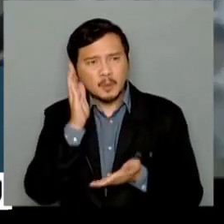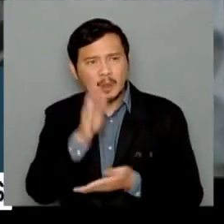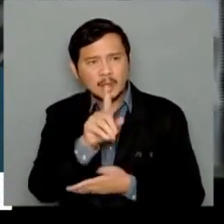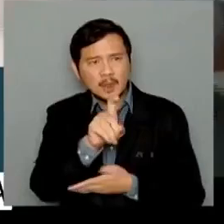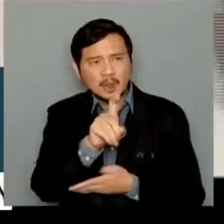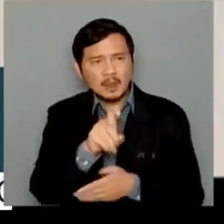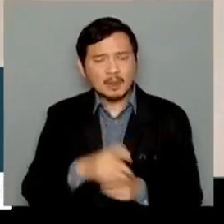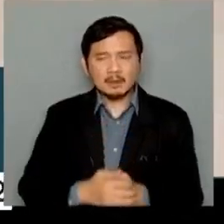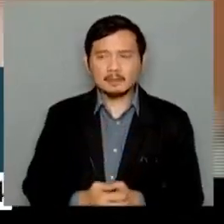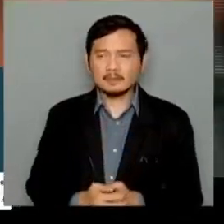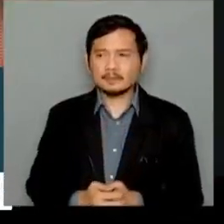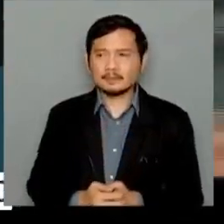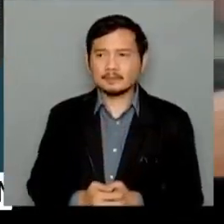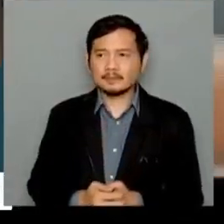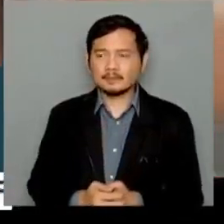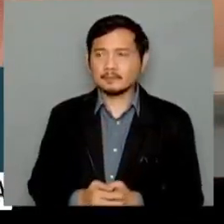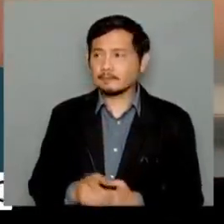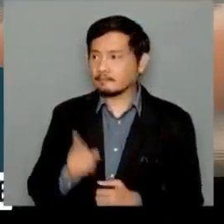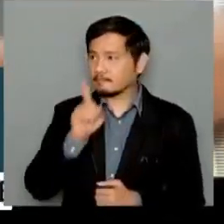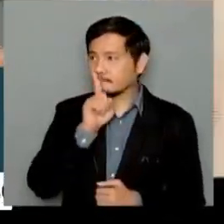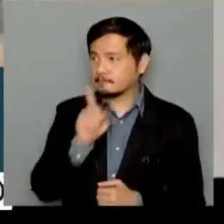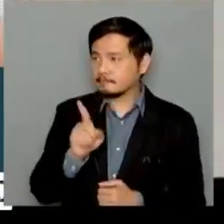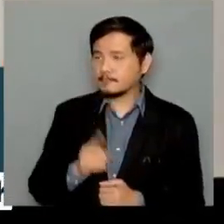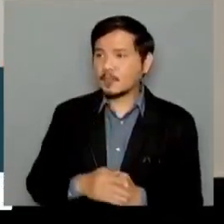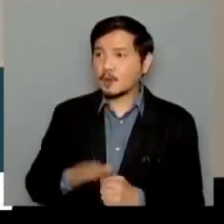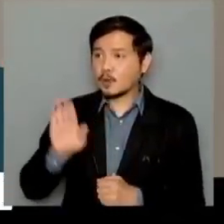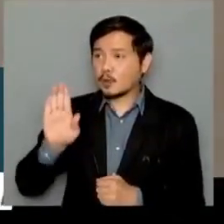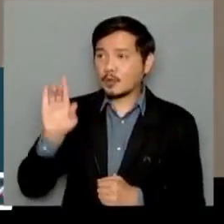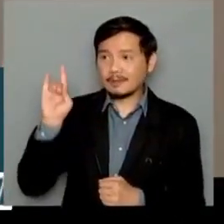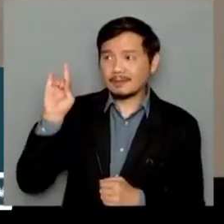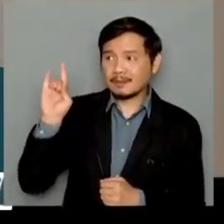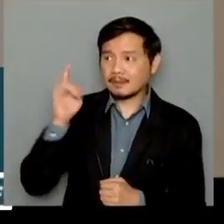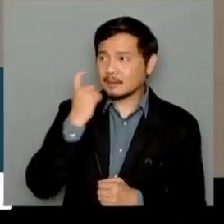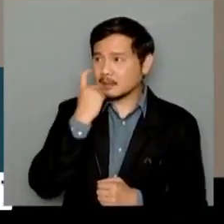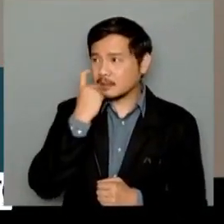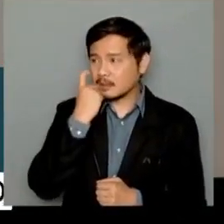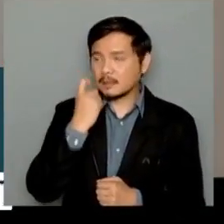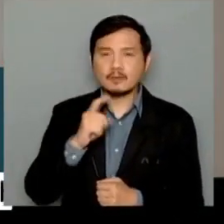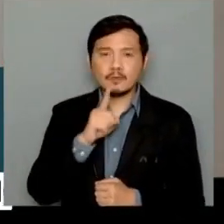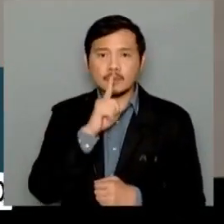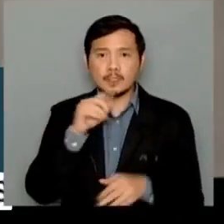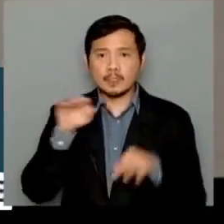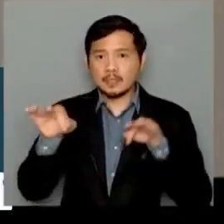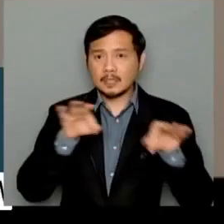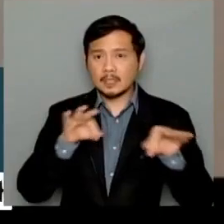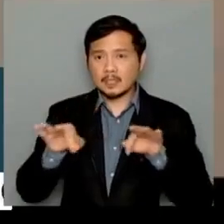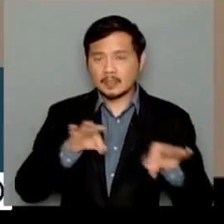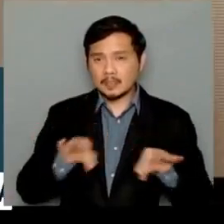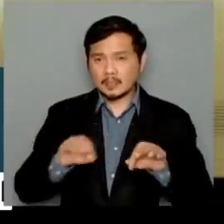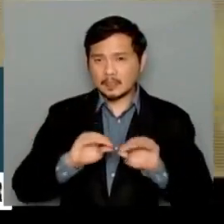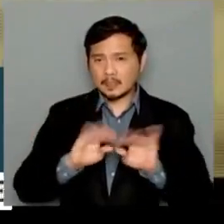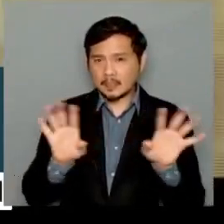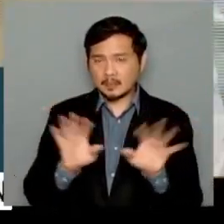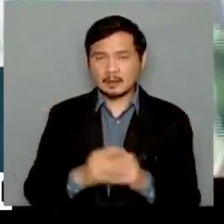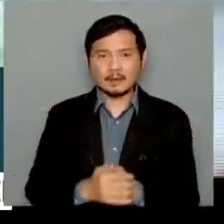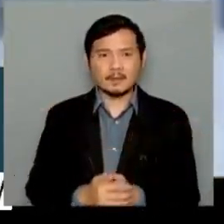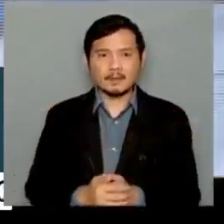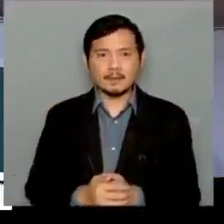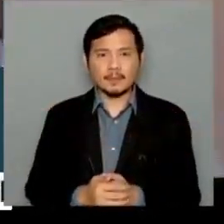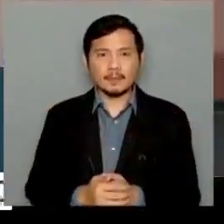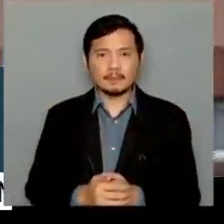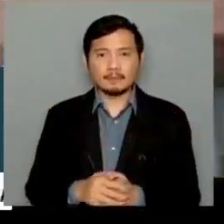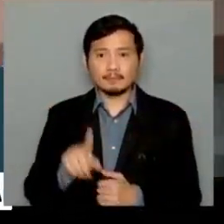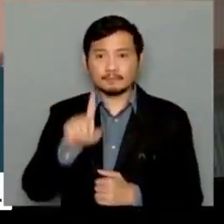Actually, in her press conference a while ago, she clarified that the question that she answered was related on